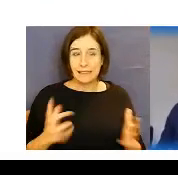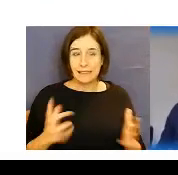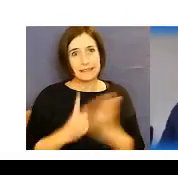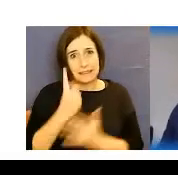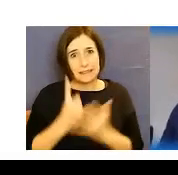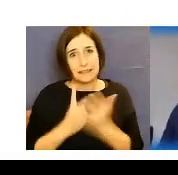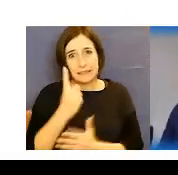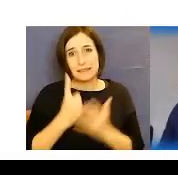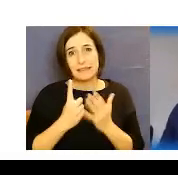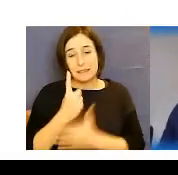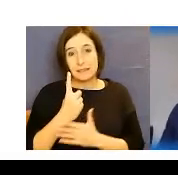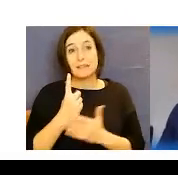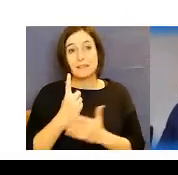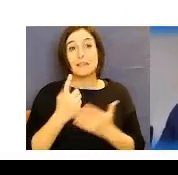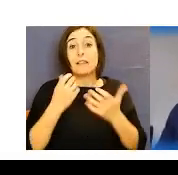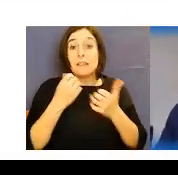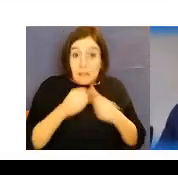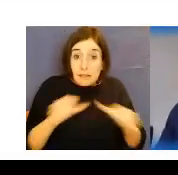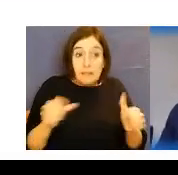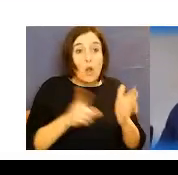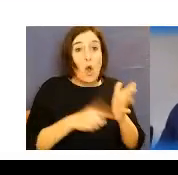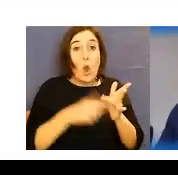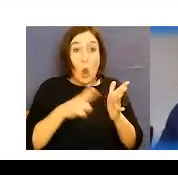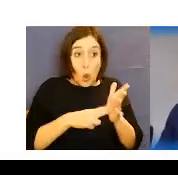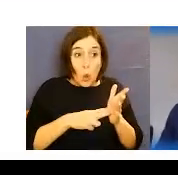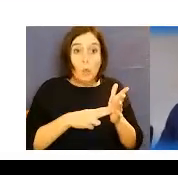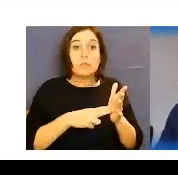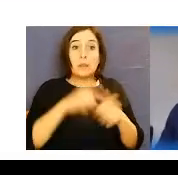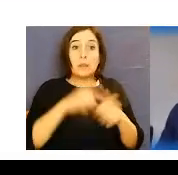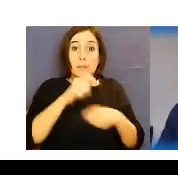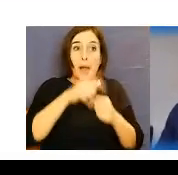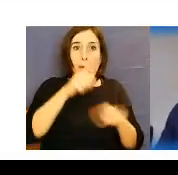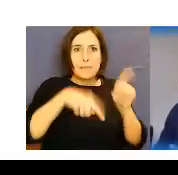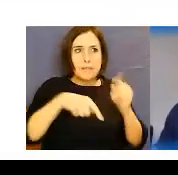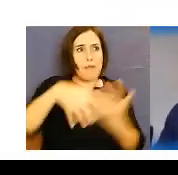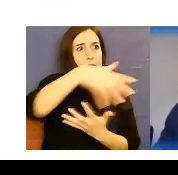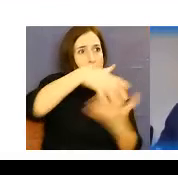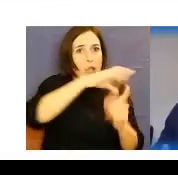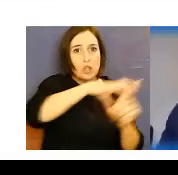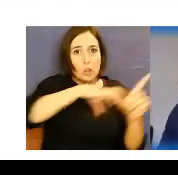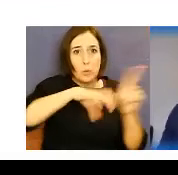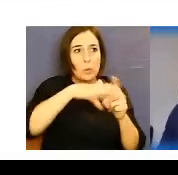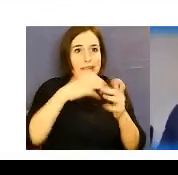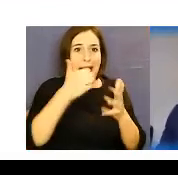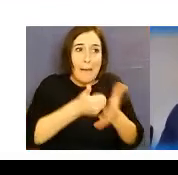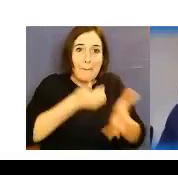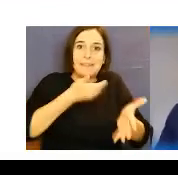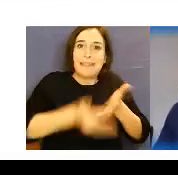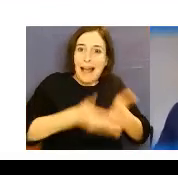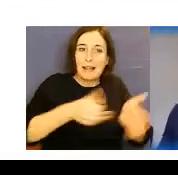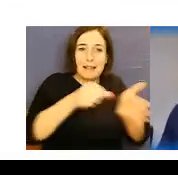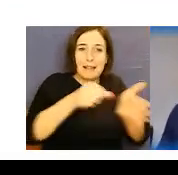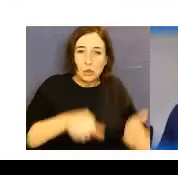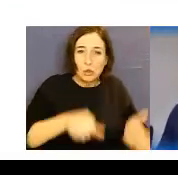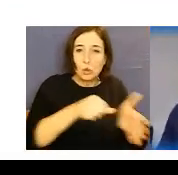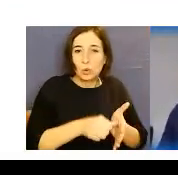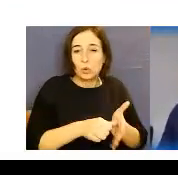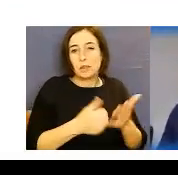more diverse community within Luton to tackle all these issues, you know, not just around sport, but around everything else that comes with it, you know, health, you